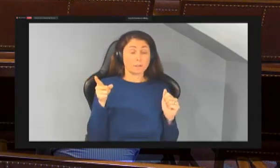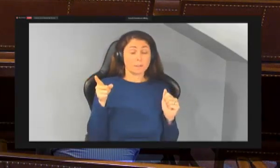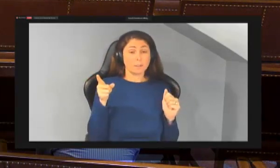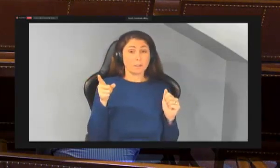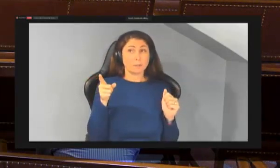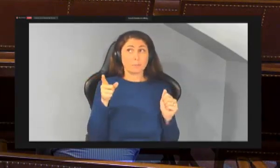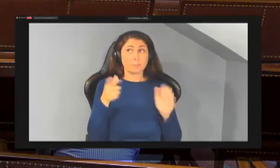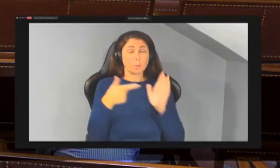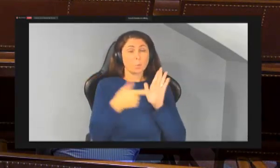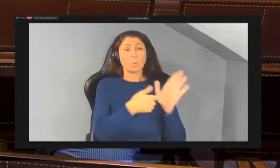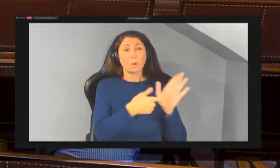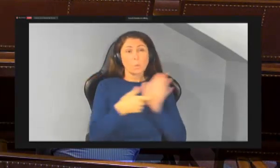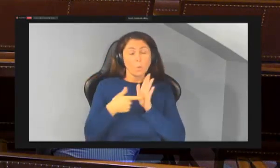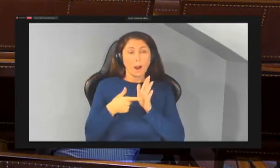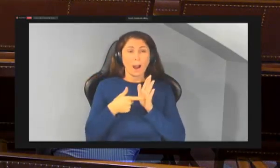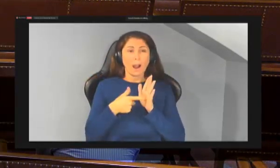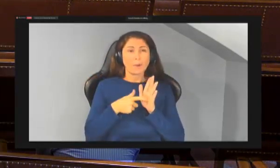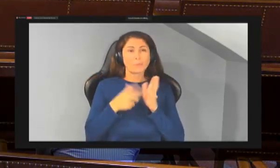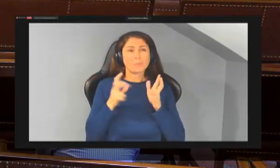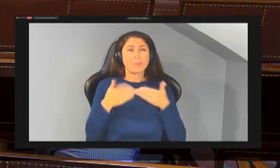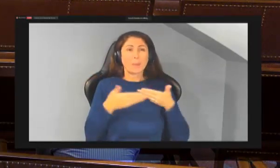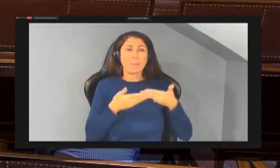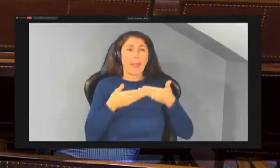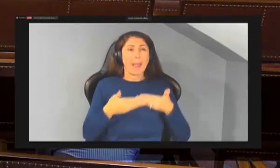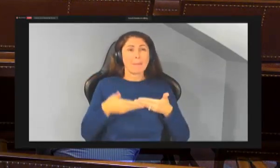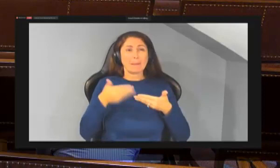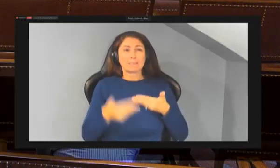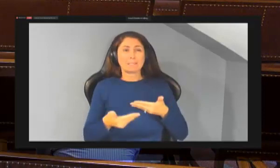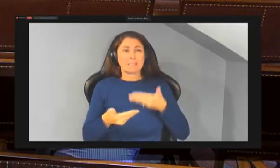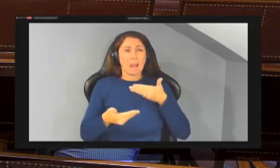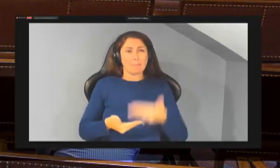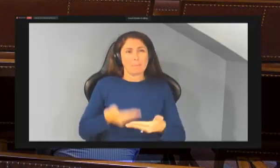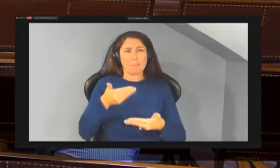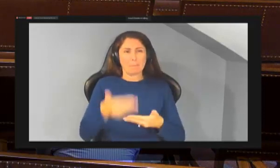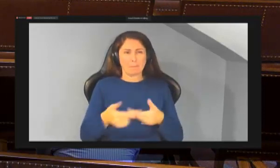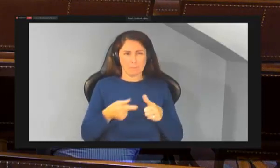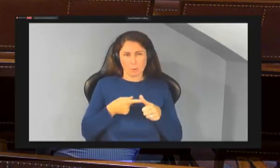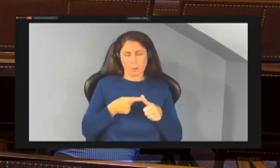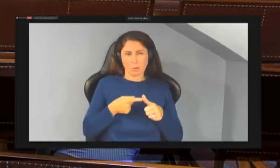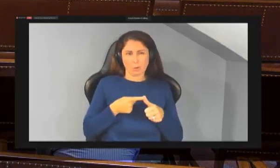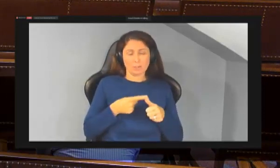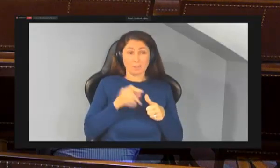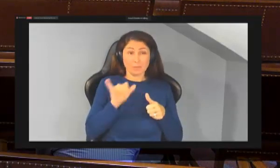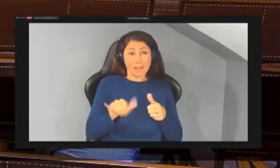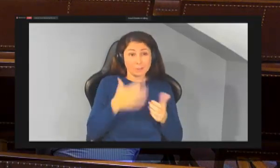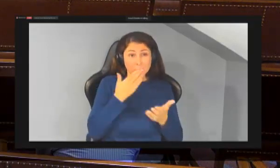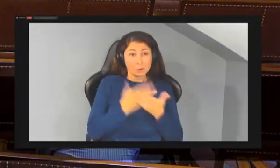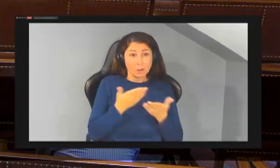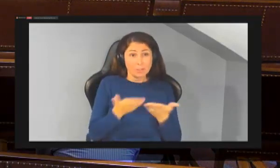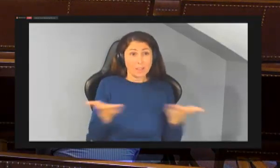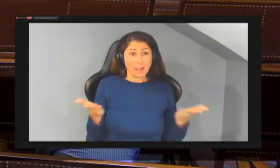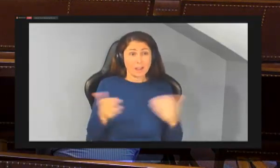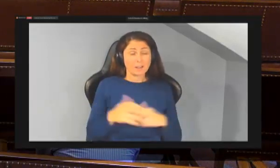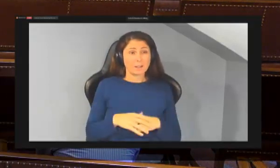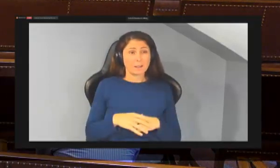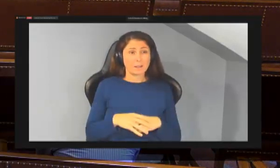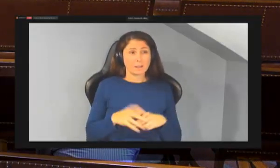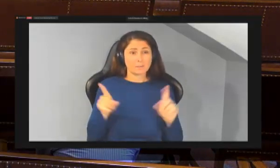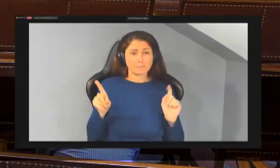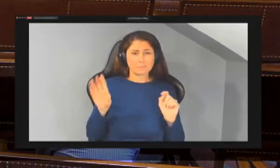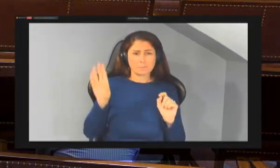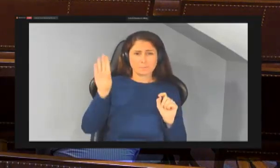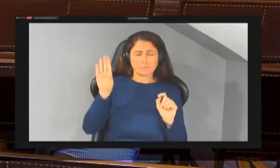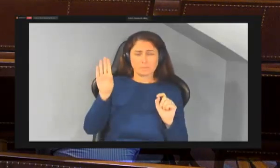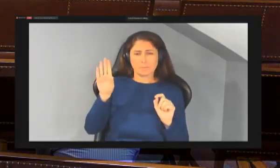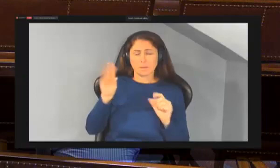require the baby step first. And that's probably a good thing. It makes us look more